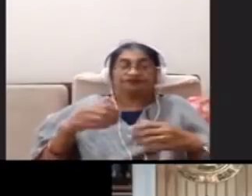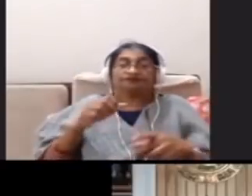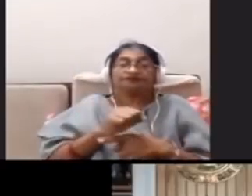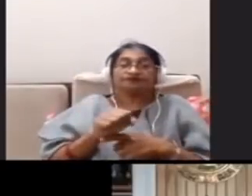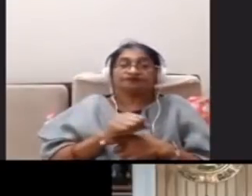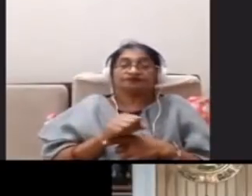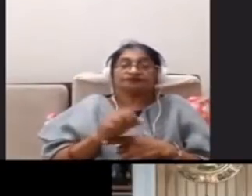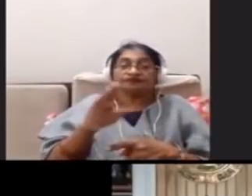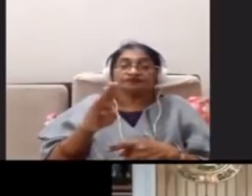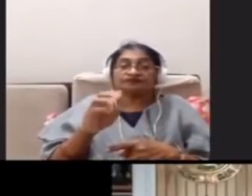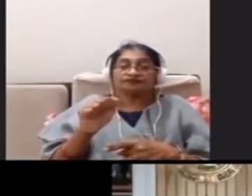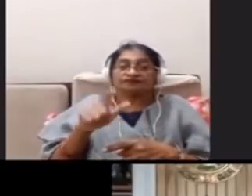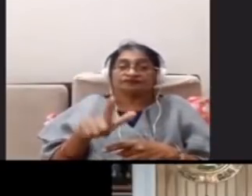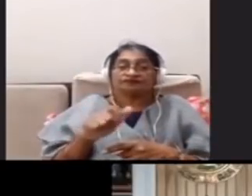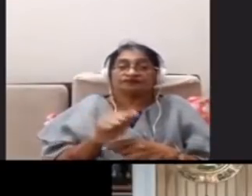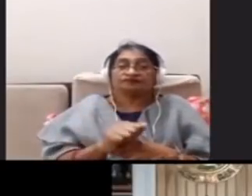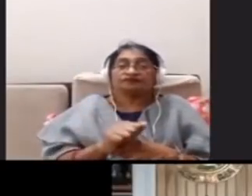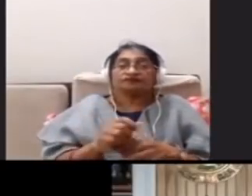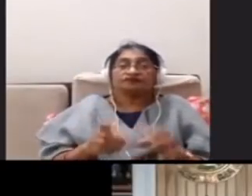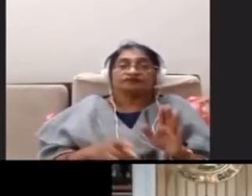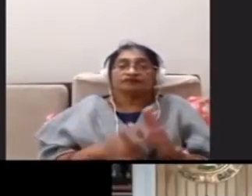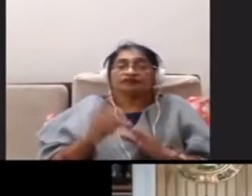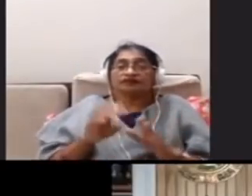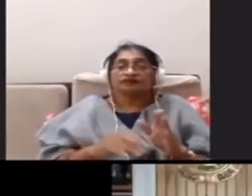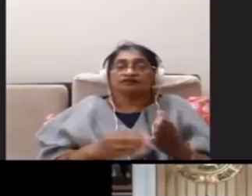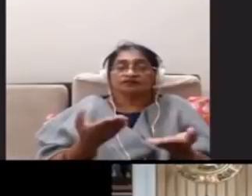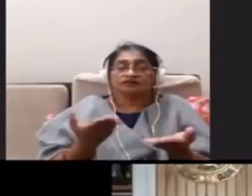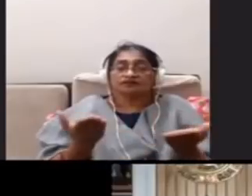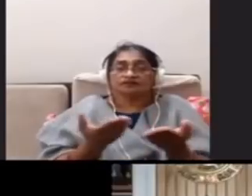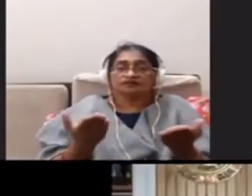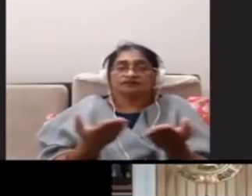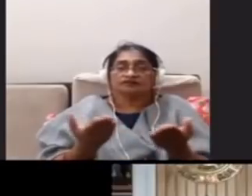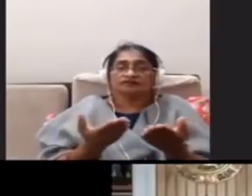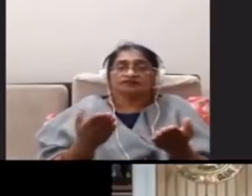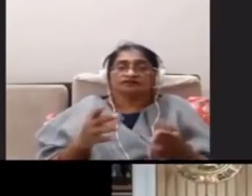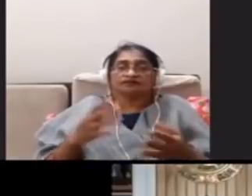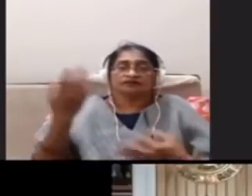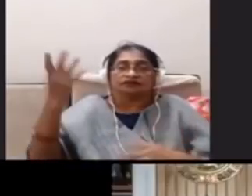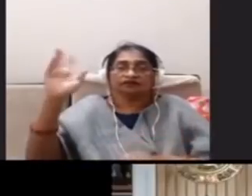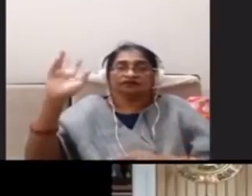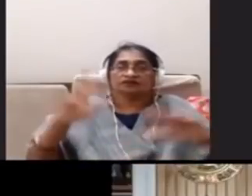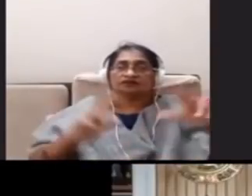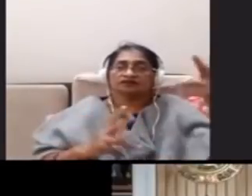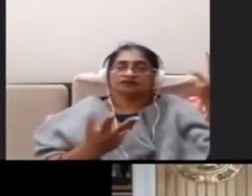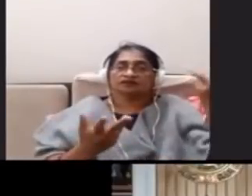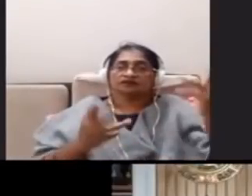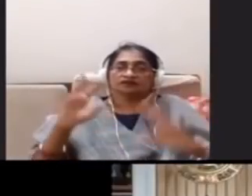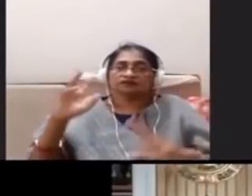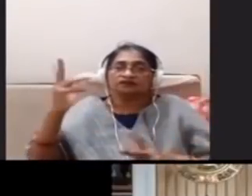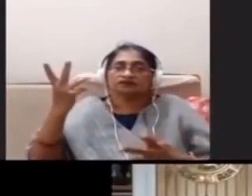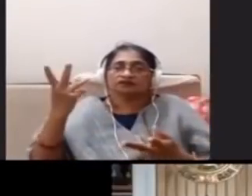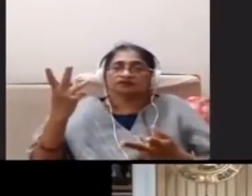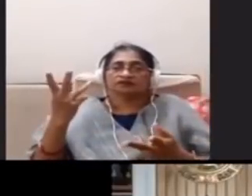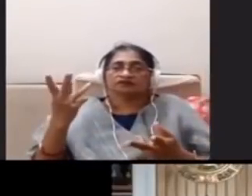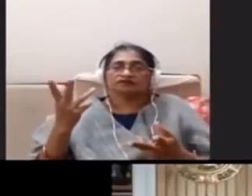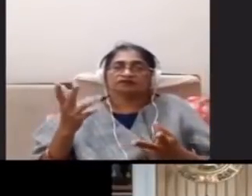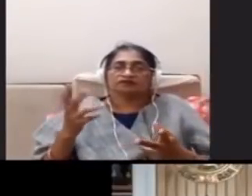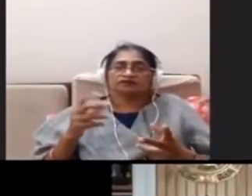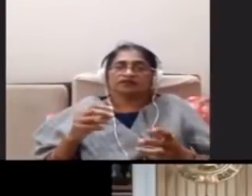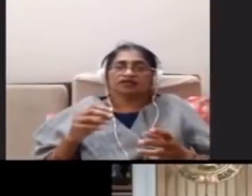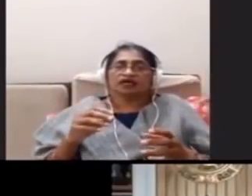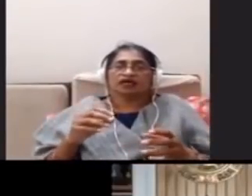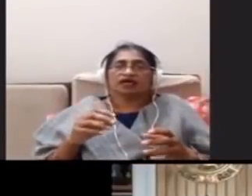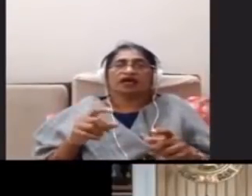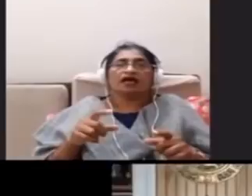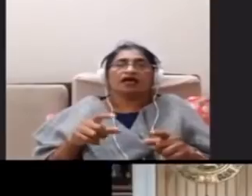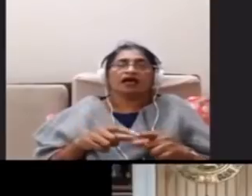is constantly developing performing studies in collaboration with theater and dance, history, philosophy, linguistic anthropology, and